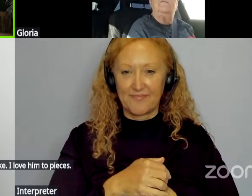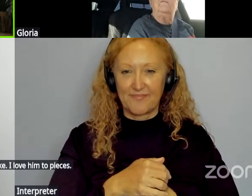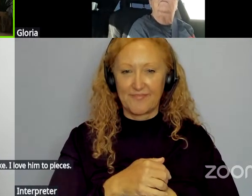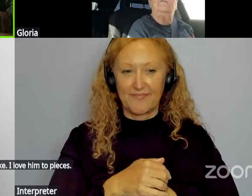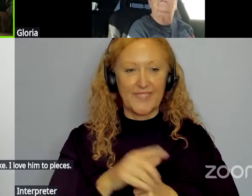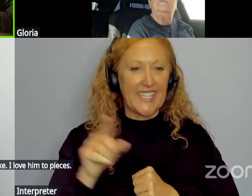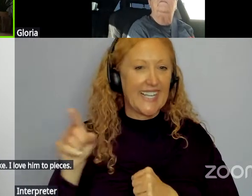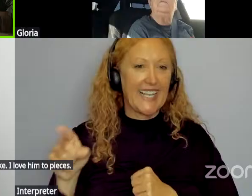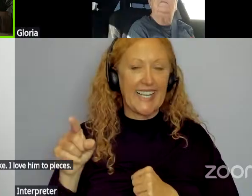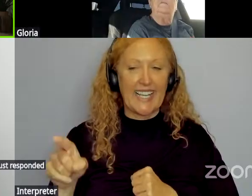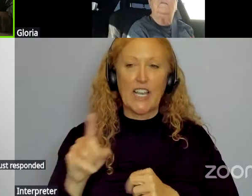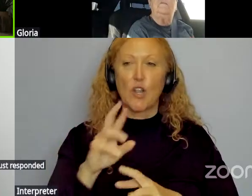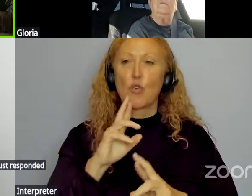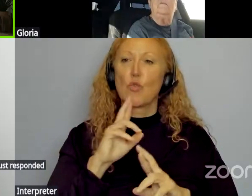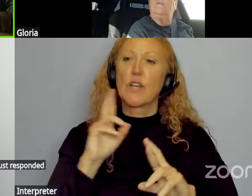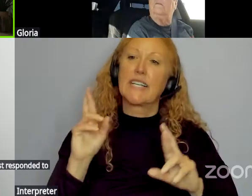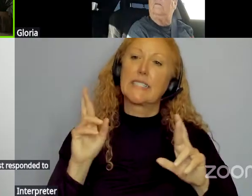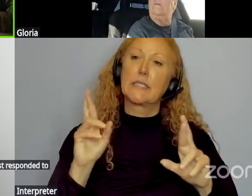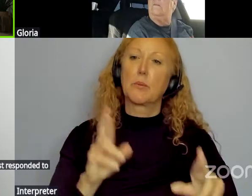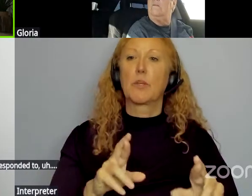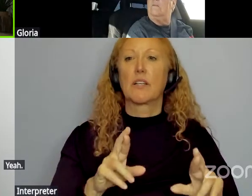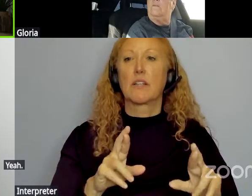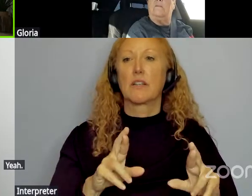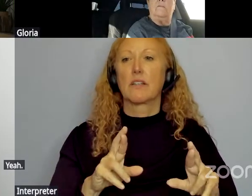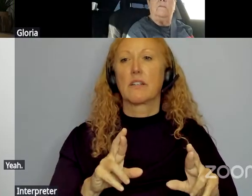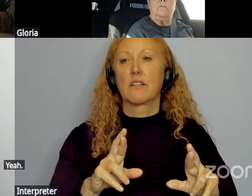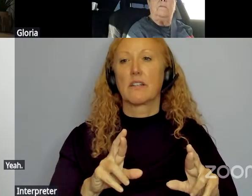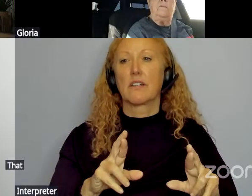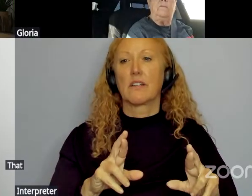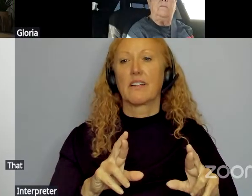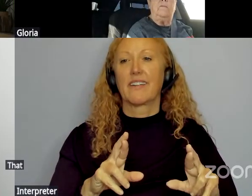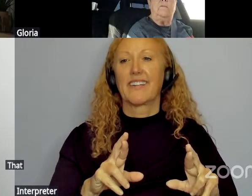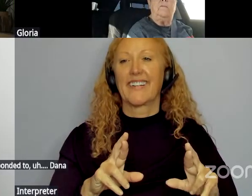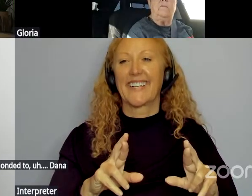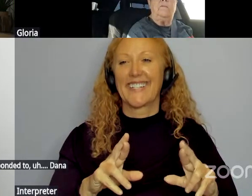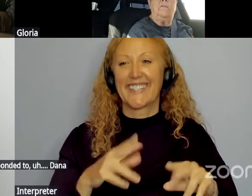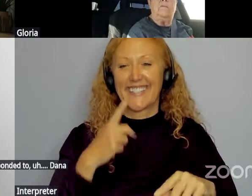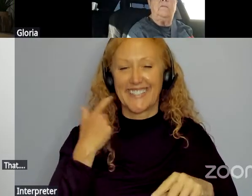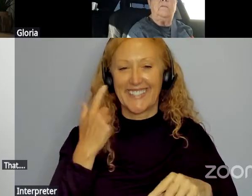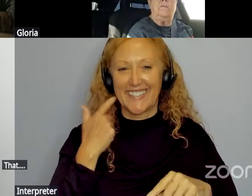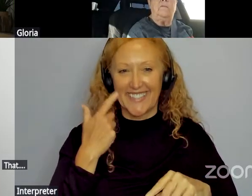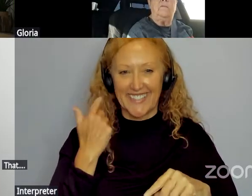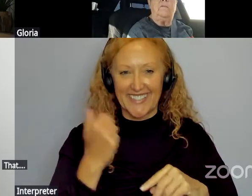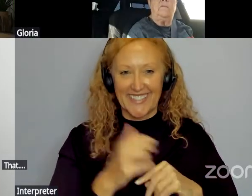He just responded to That. Dana's